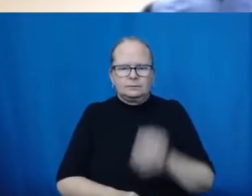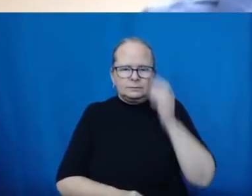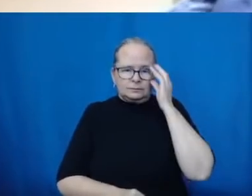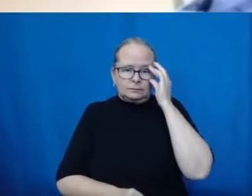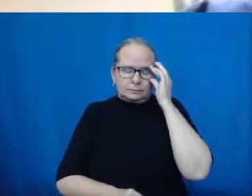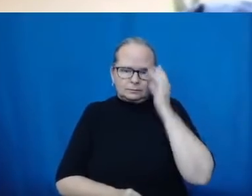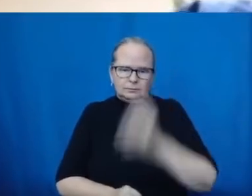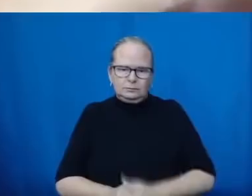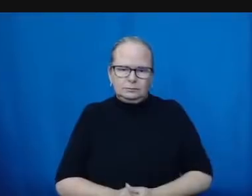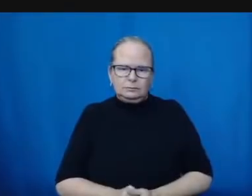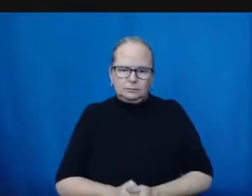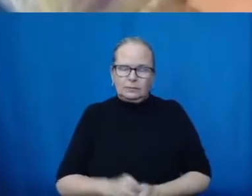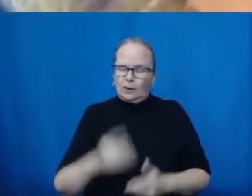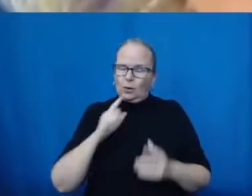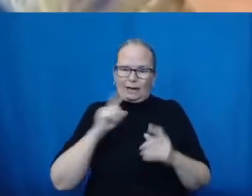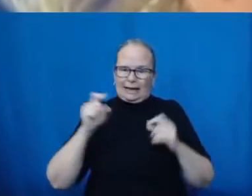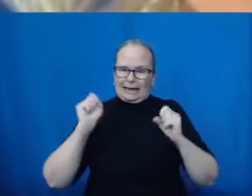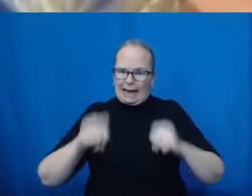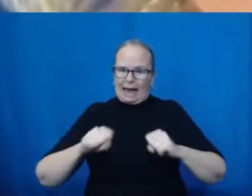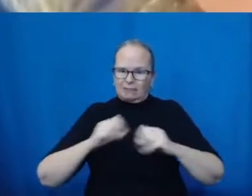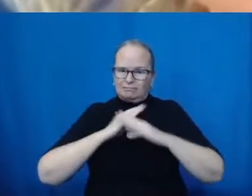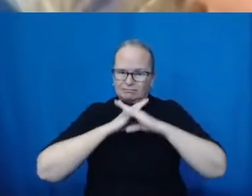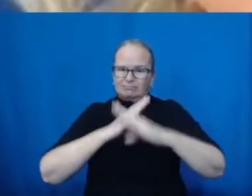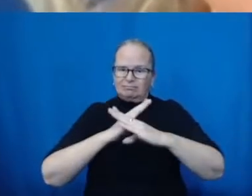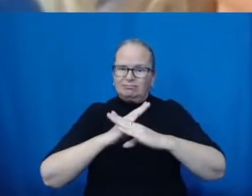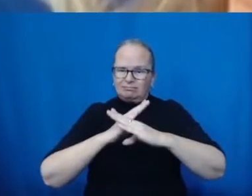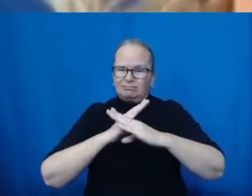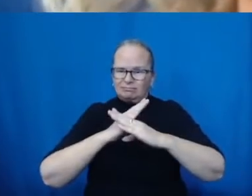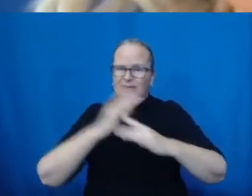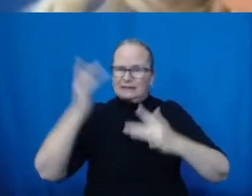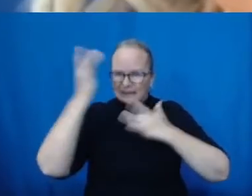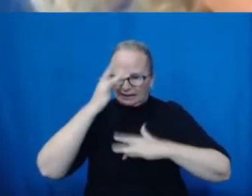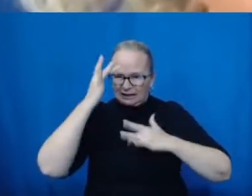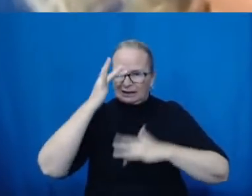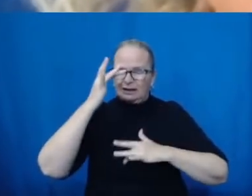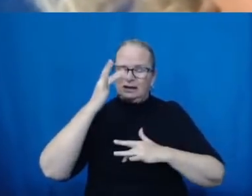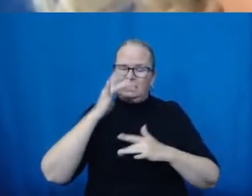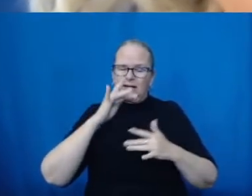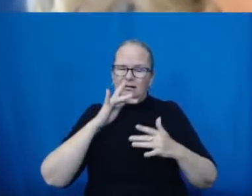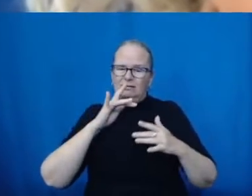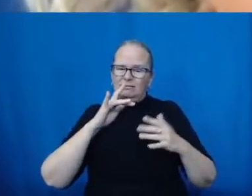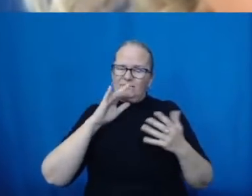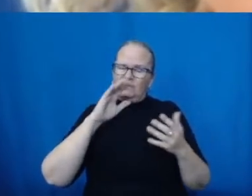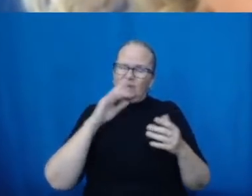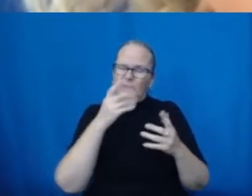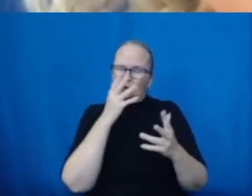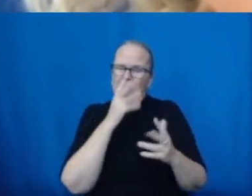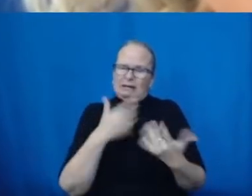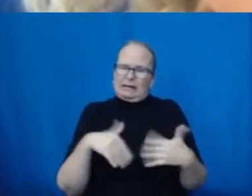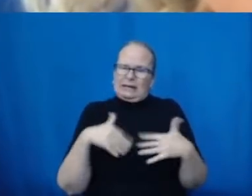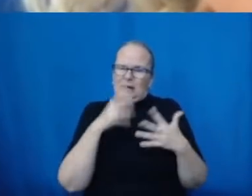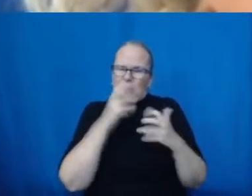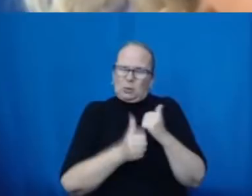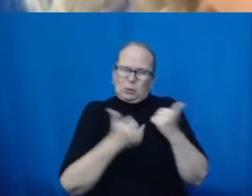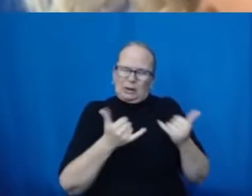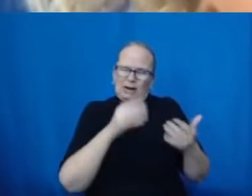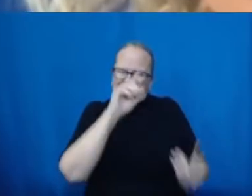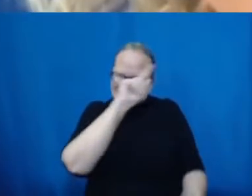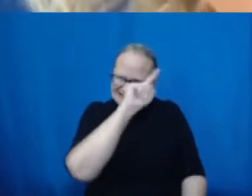So back to you, Michelle. I'm really excited about today's presser, by the way. It's really important that we deal with this